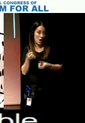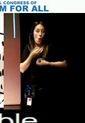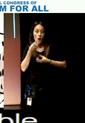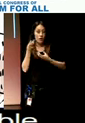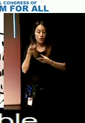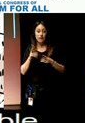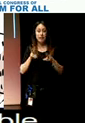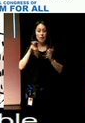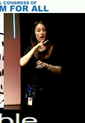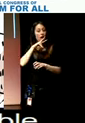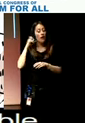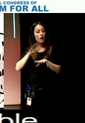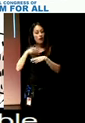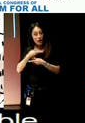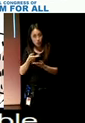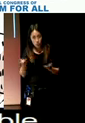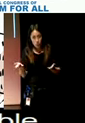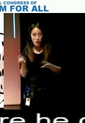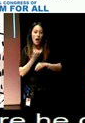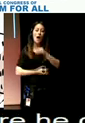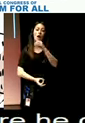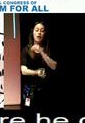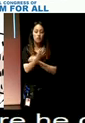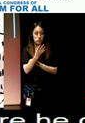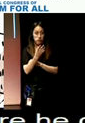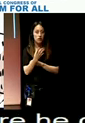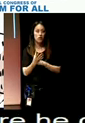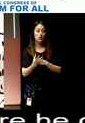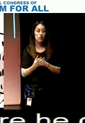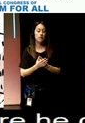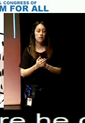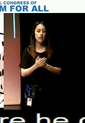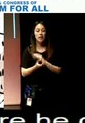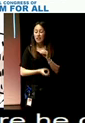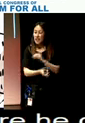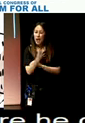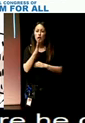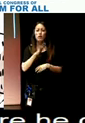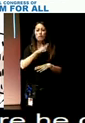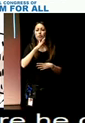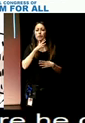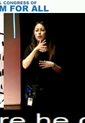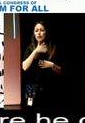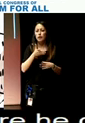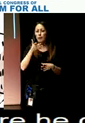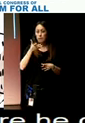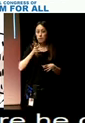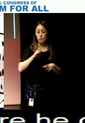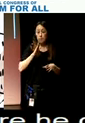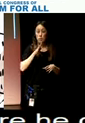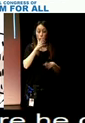the ability of the people, not the disability. we want to encourage the ability of the